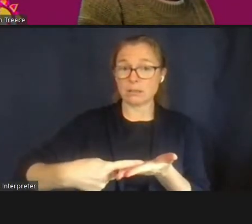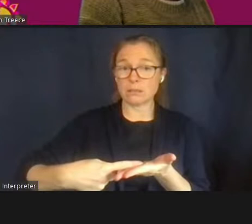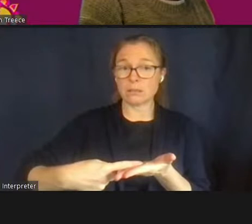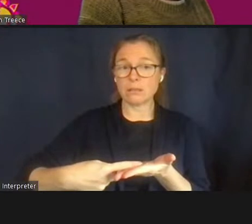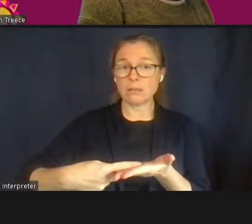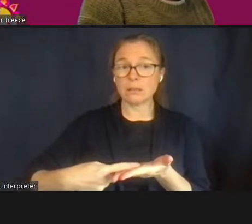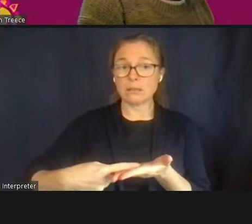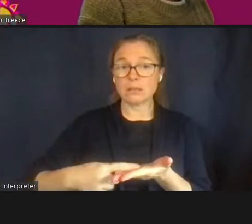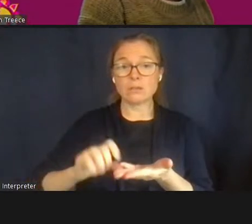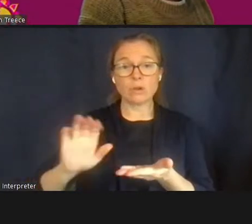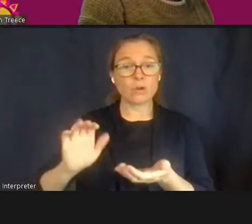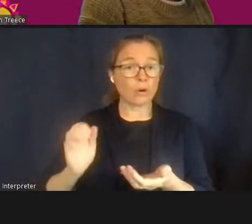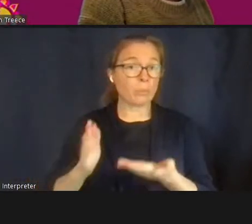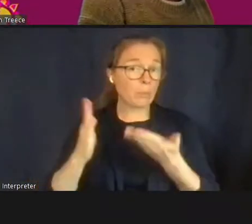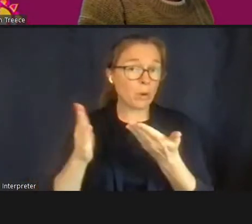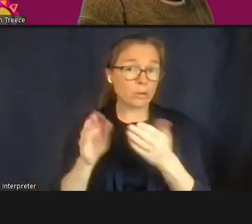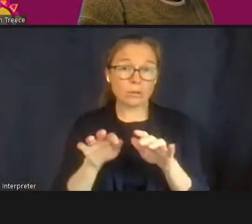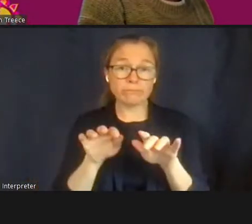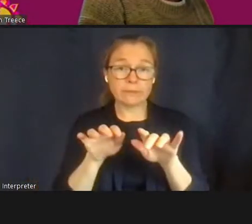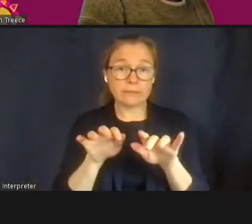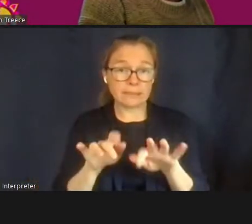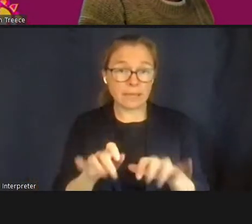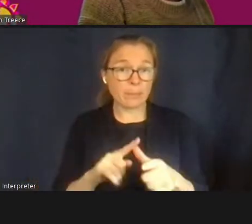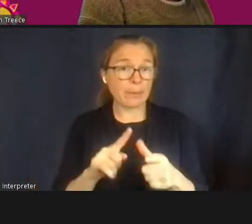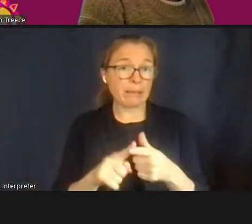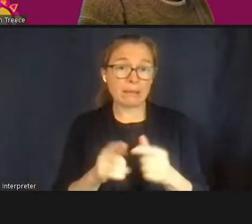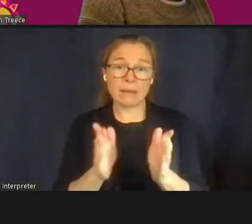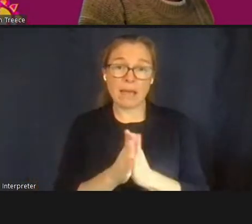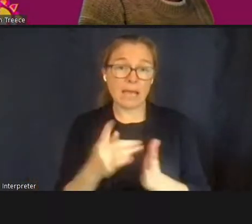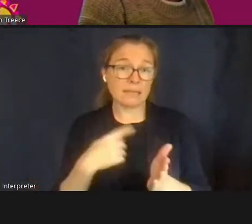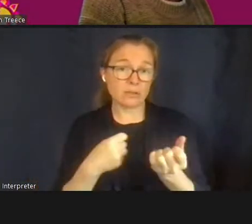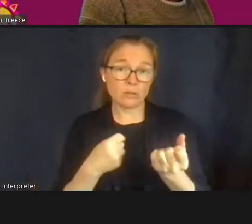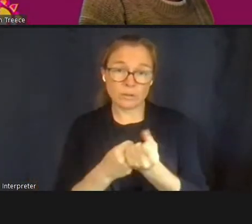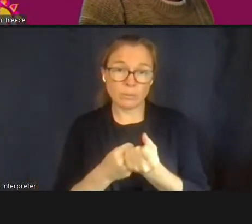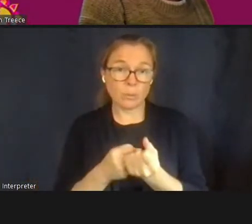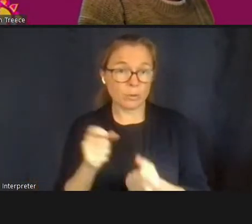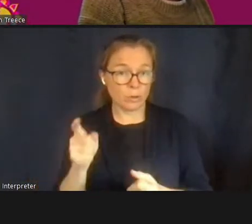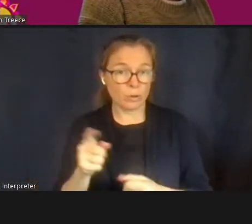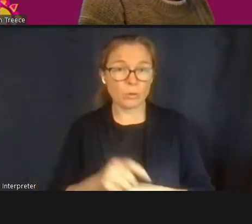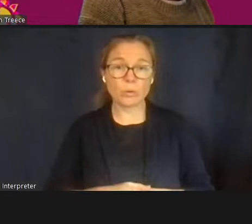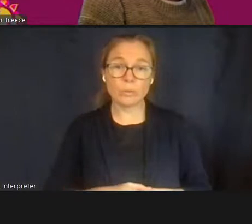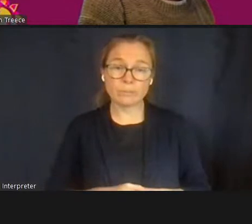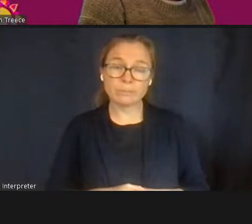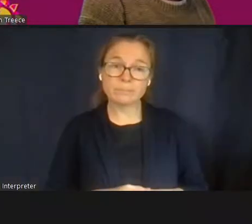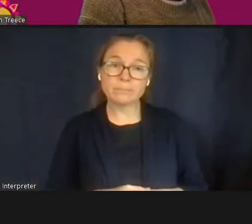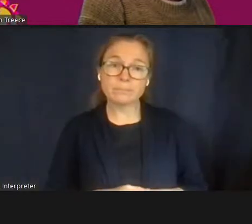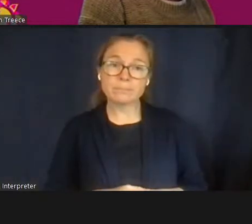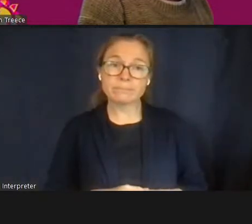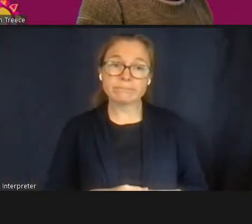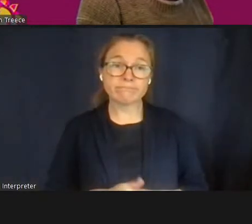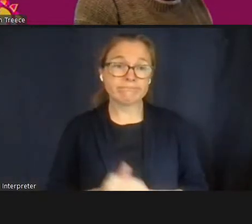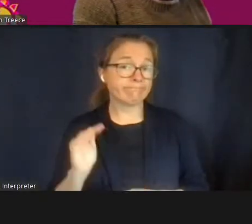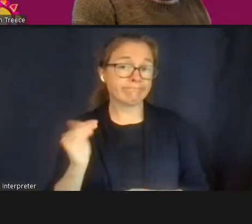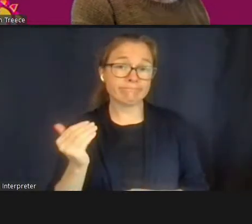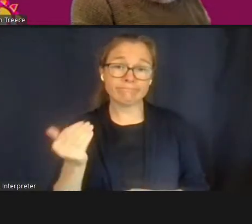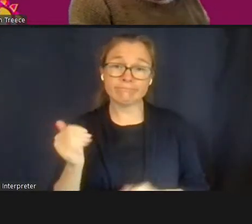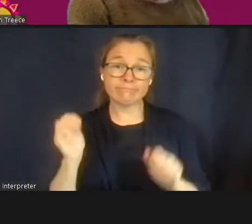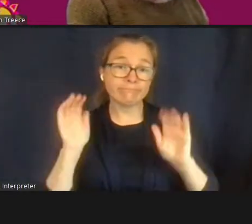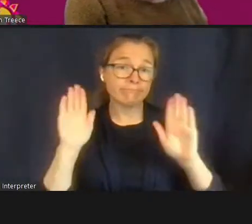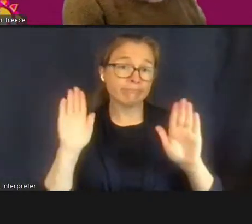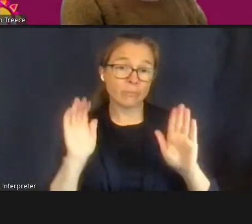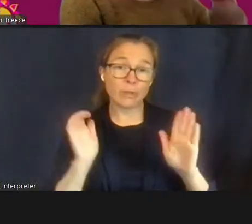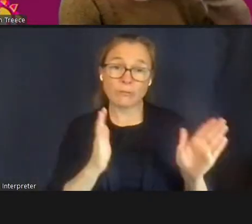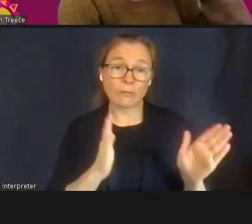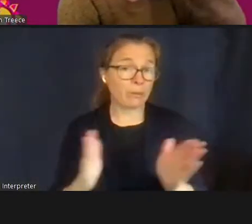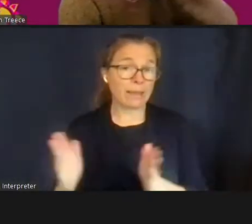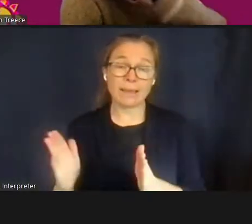that proposal together and ask the commissioners to support. It sounds like it's a great initiative, and it sounds like